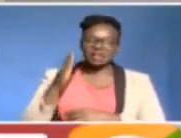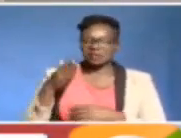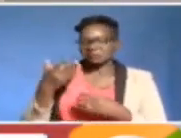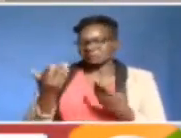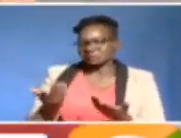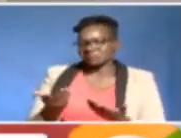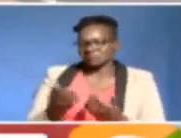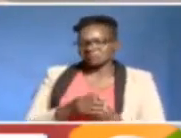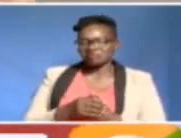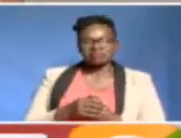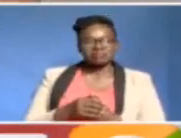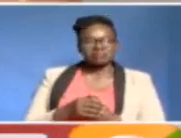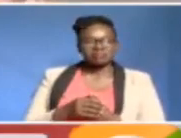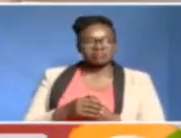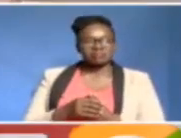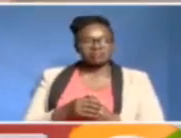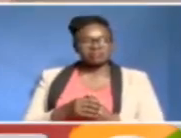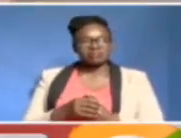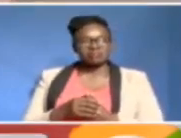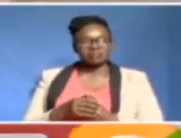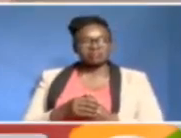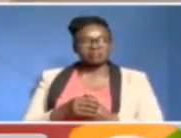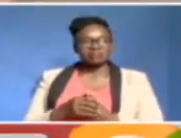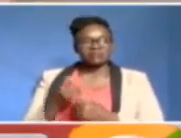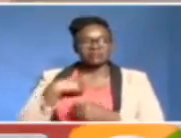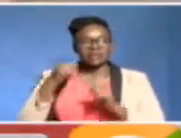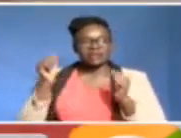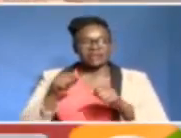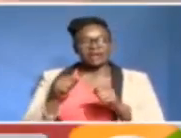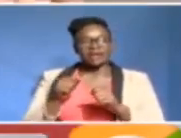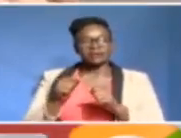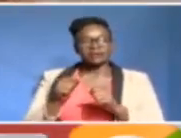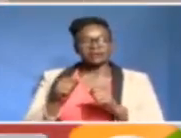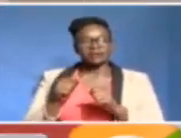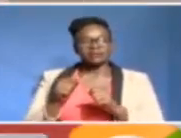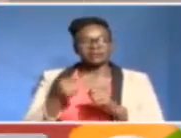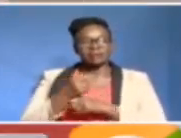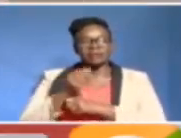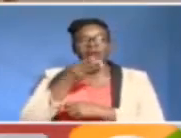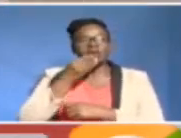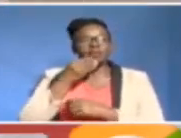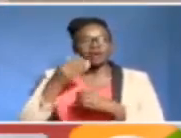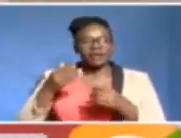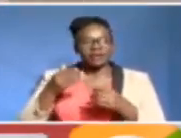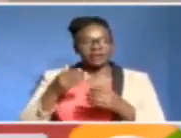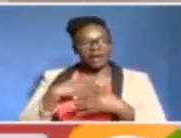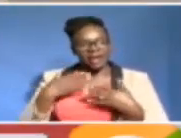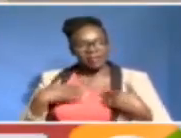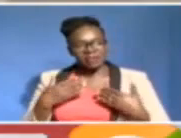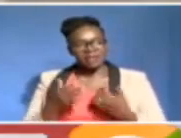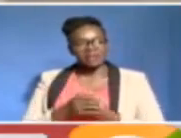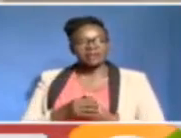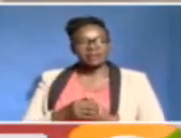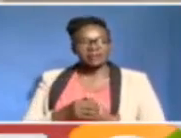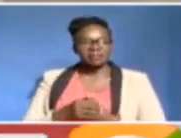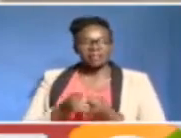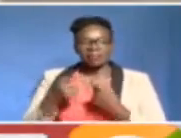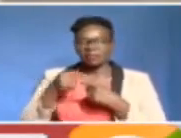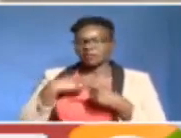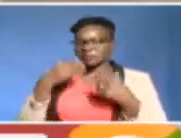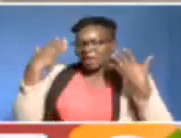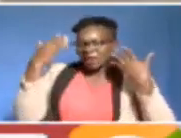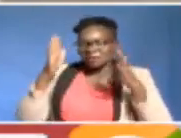food and laughter and, you know, I mean, make your boy happy. I mean, your son. Yes. So basically I don't know